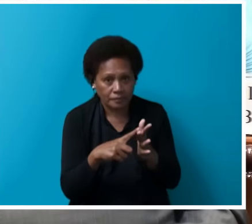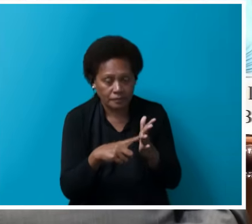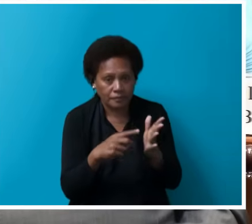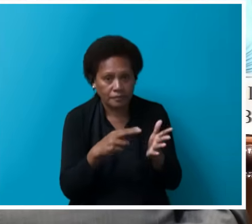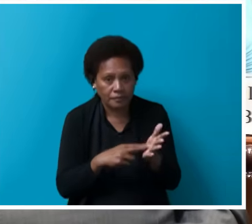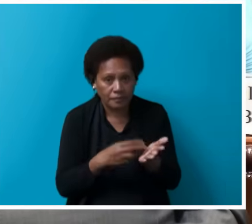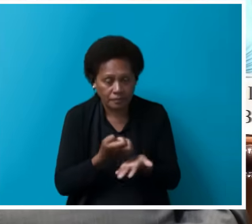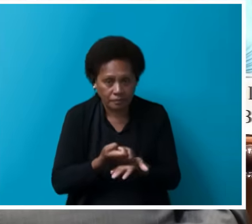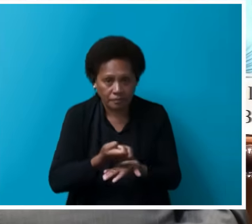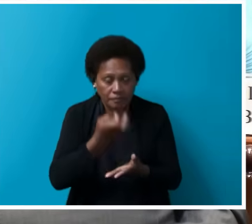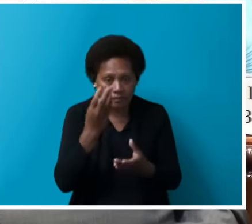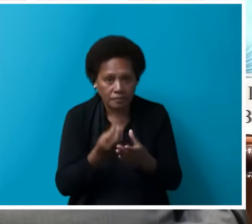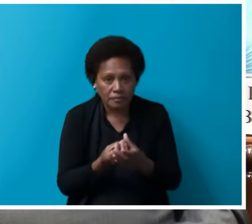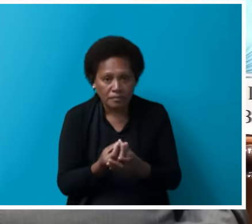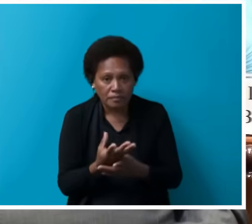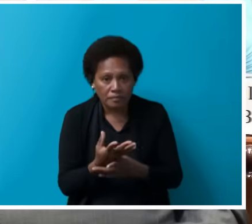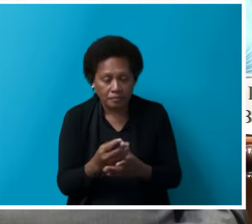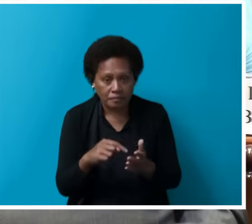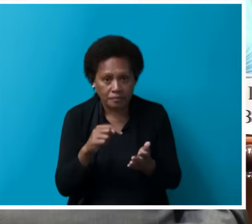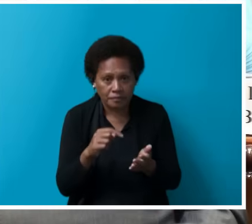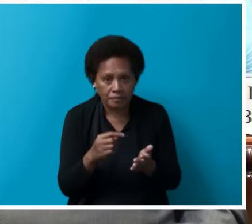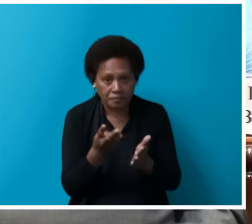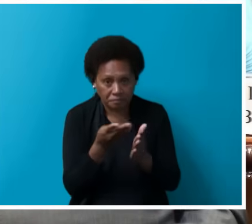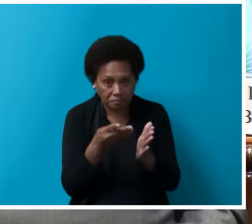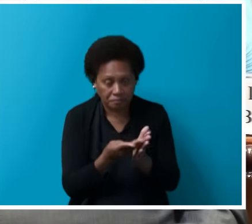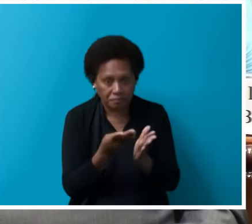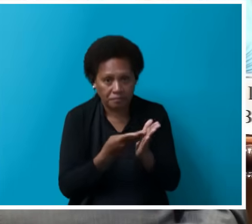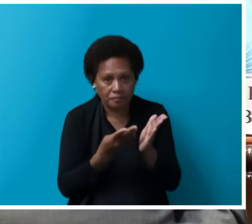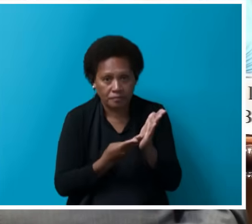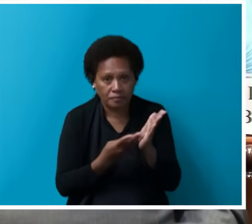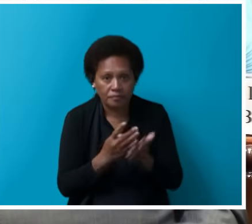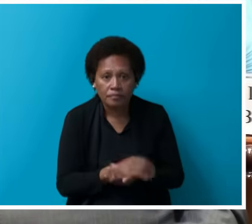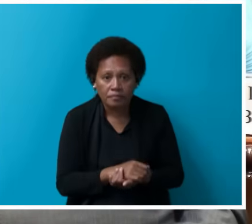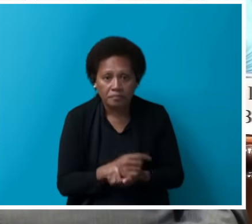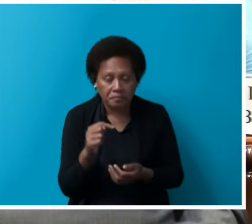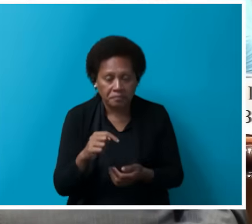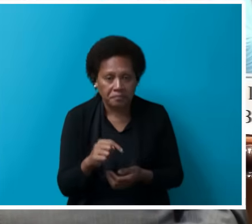growth, this budget is fiscally responsible.